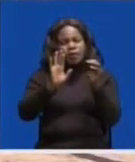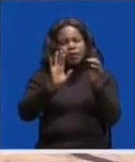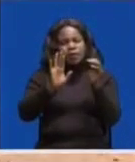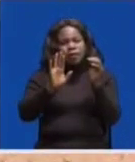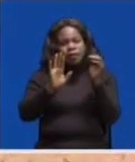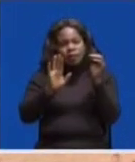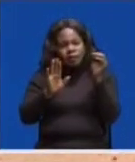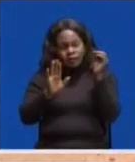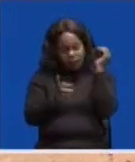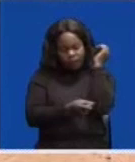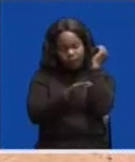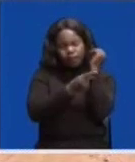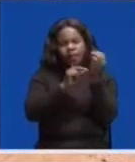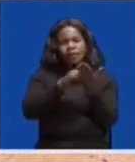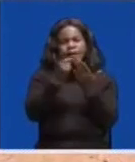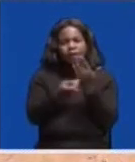setback.